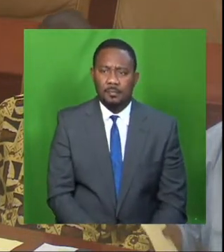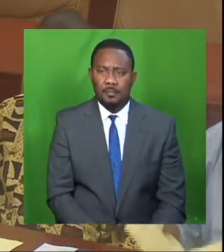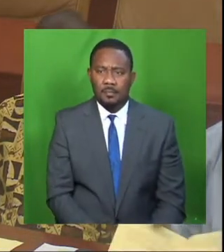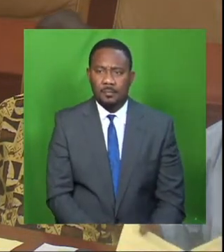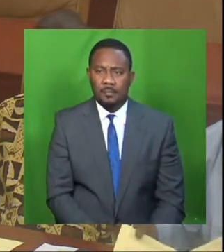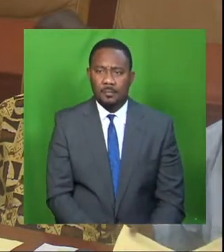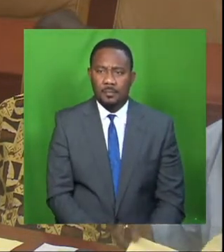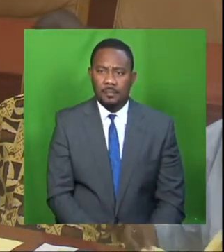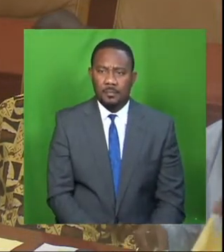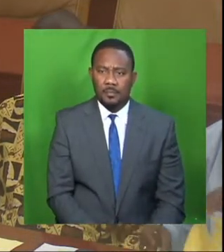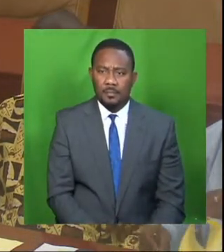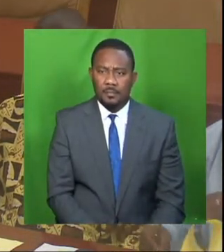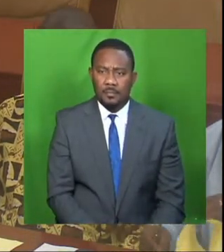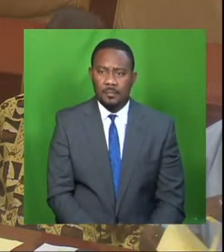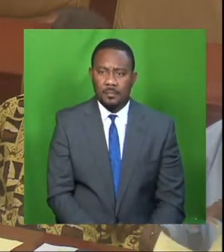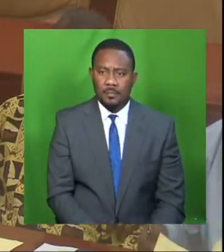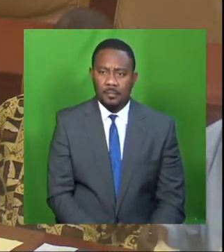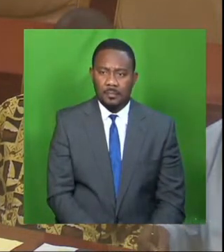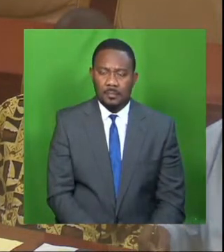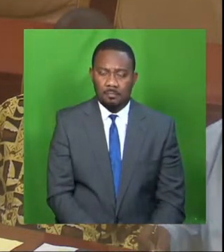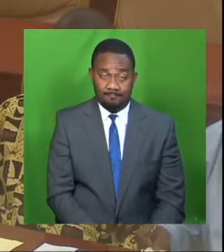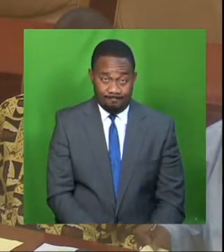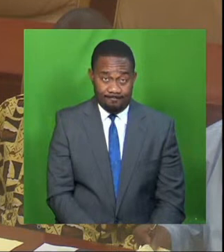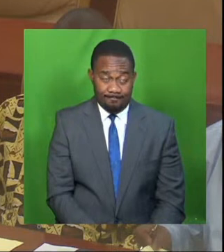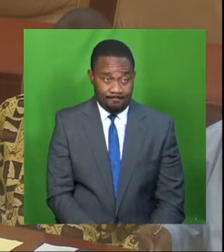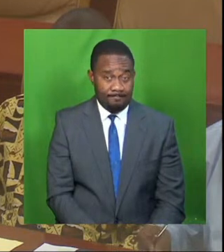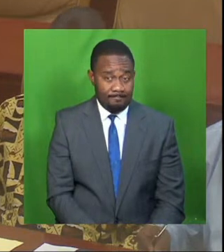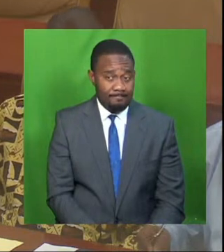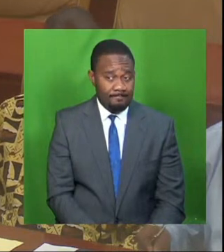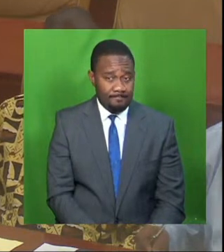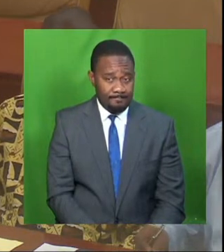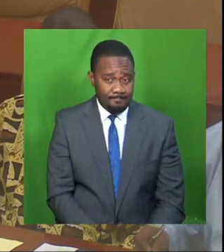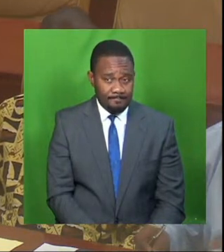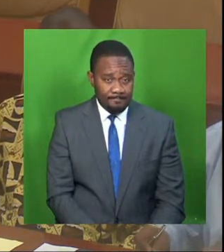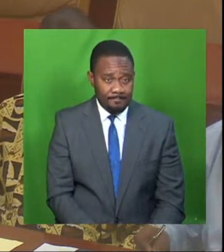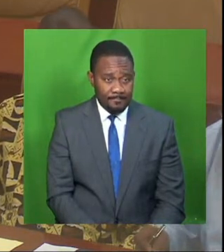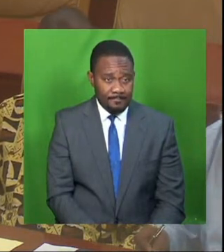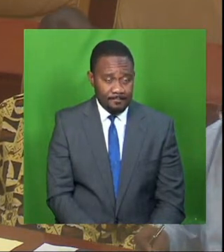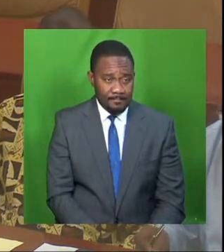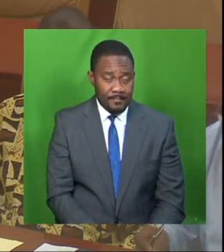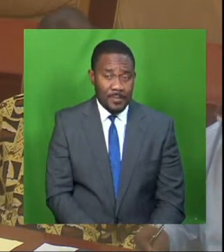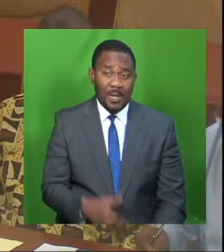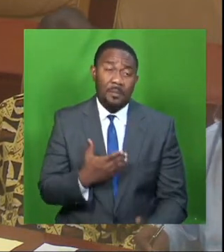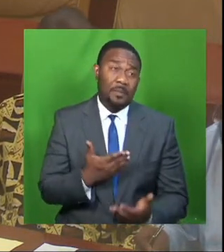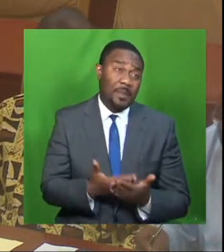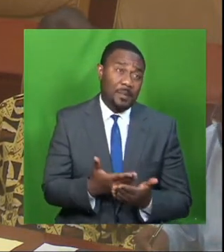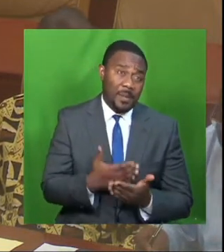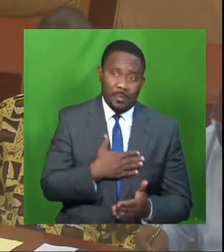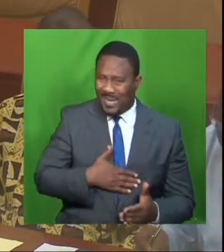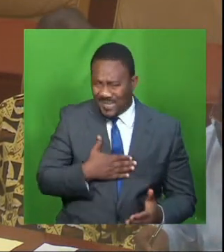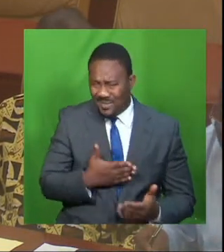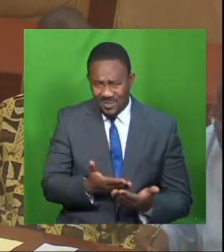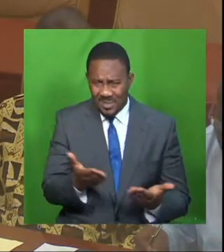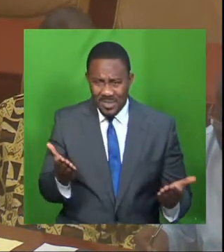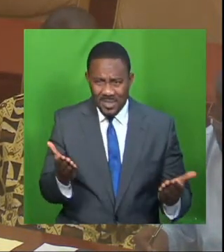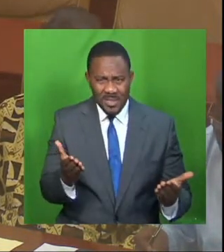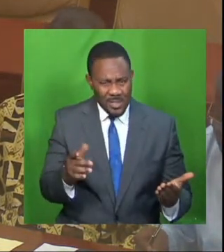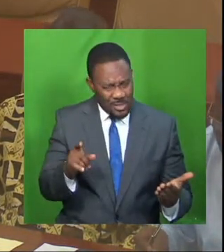the chairman is here, and I don't know if the ranking member is also here. The information I got from your